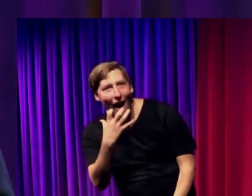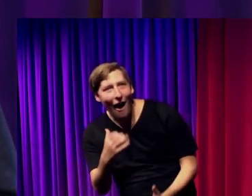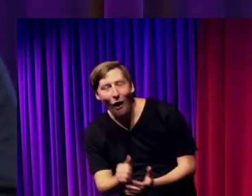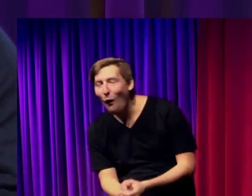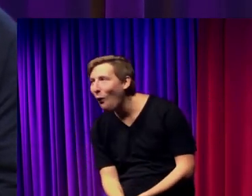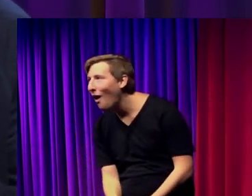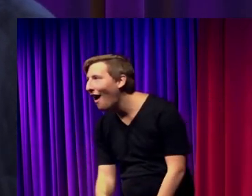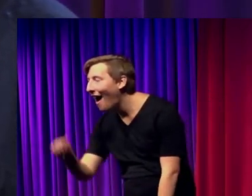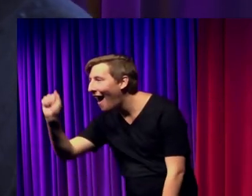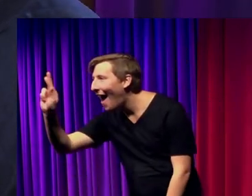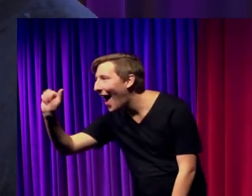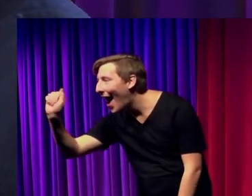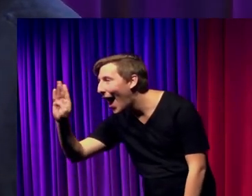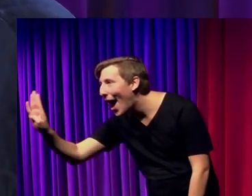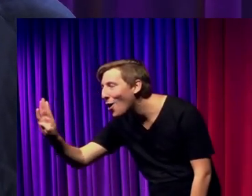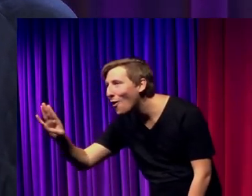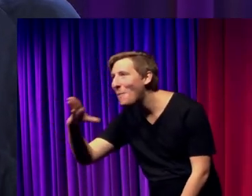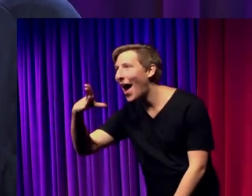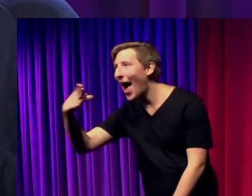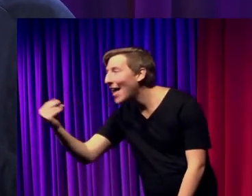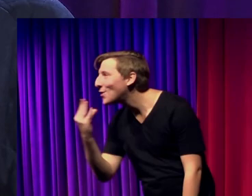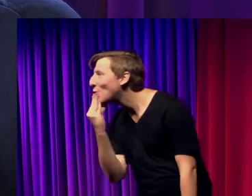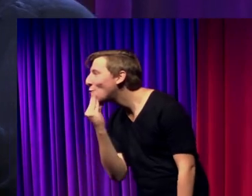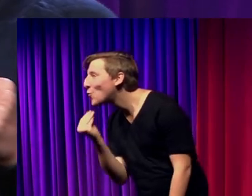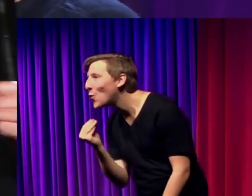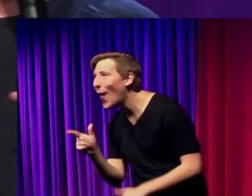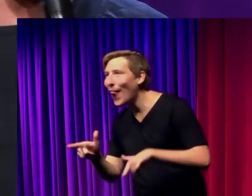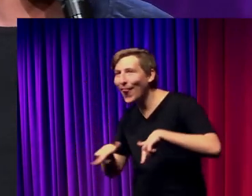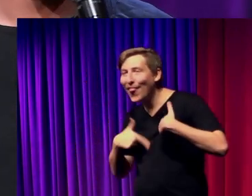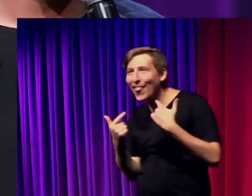Arabs and Jews can live together.